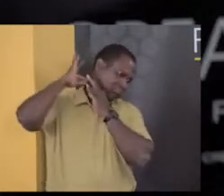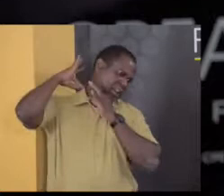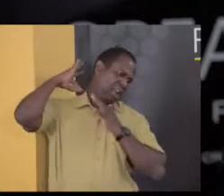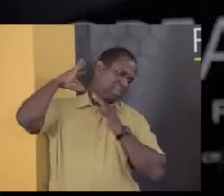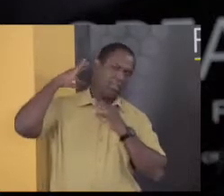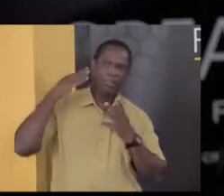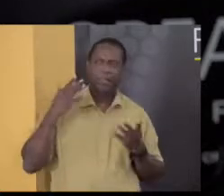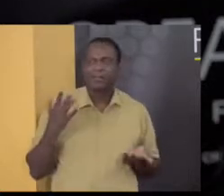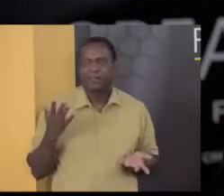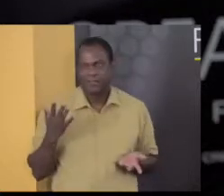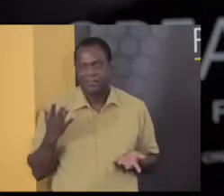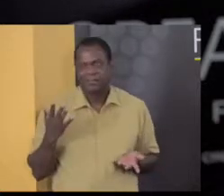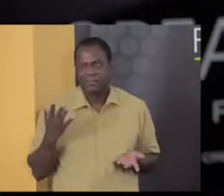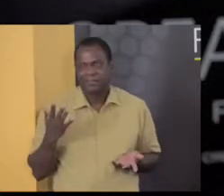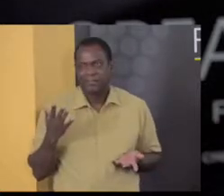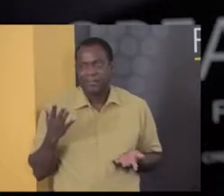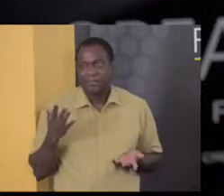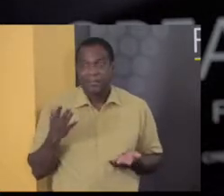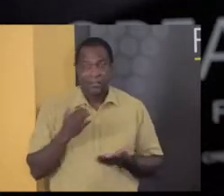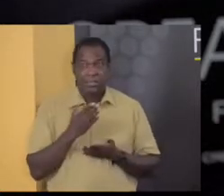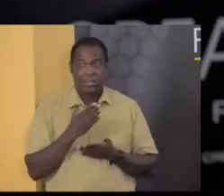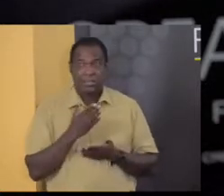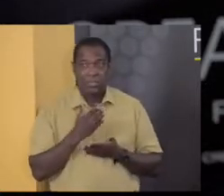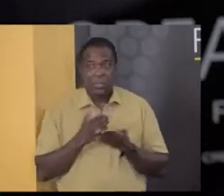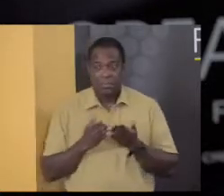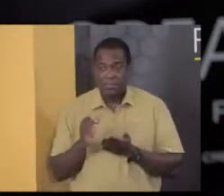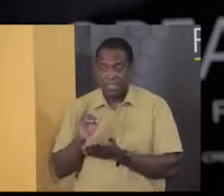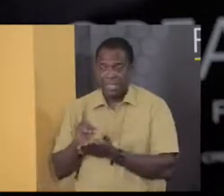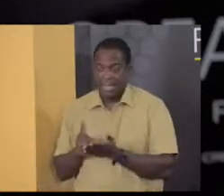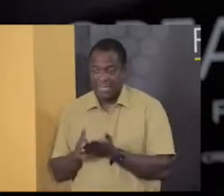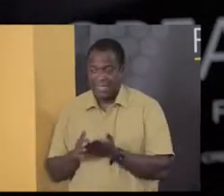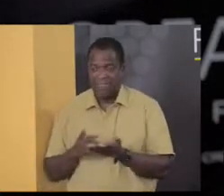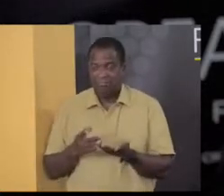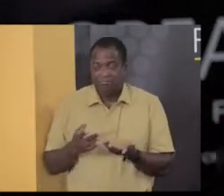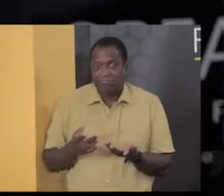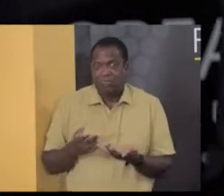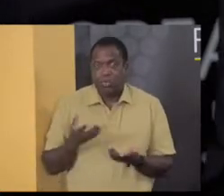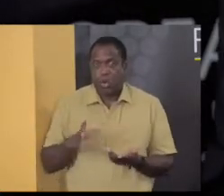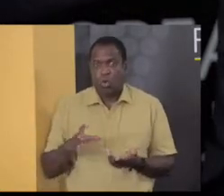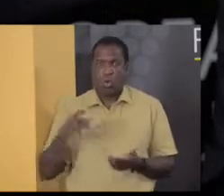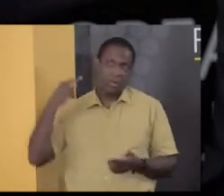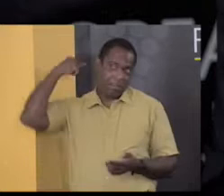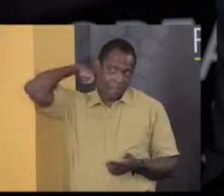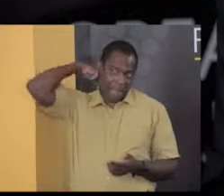even labels, the placement of labels. You know, some designers